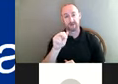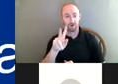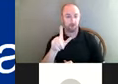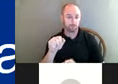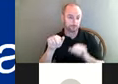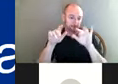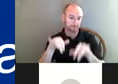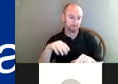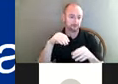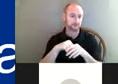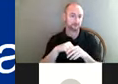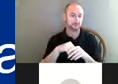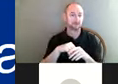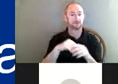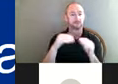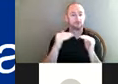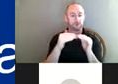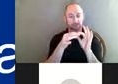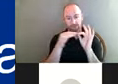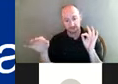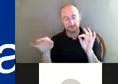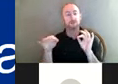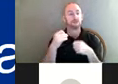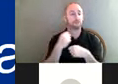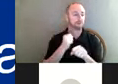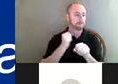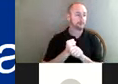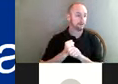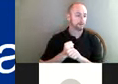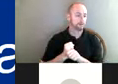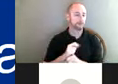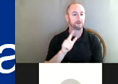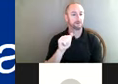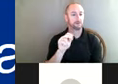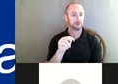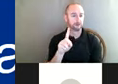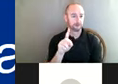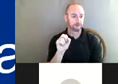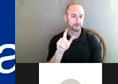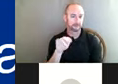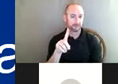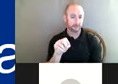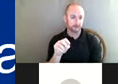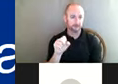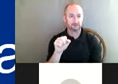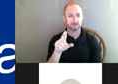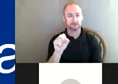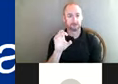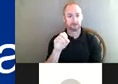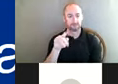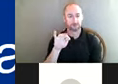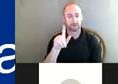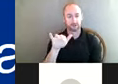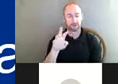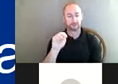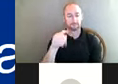the regression equation, and were able to make a landslide susceptibility map for all five counties in the